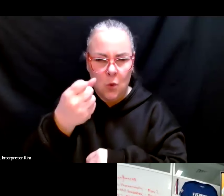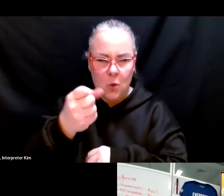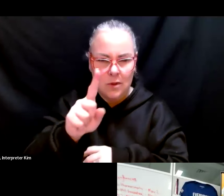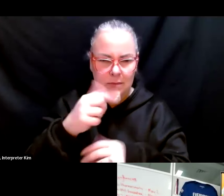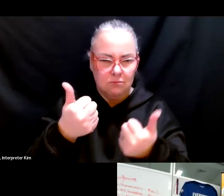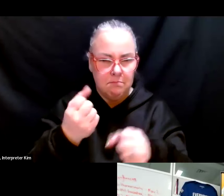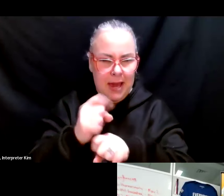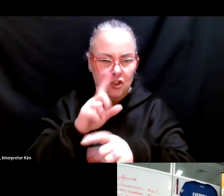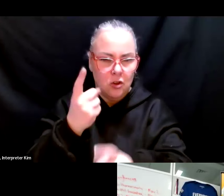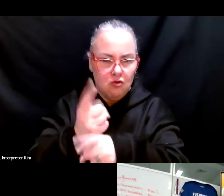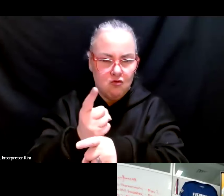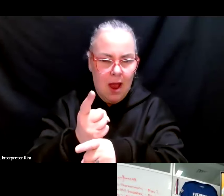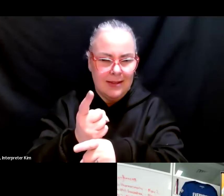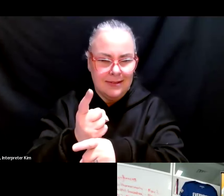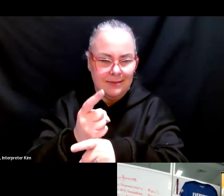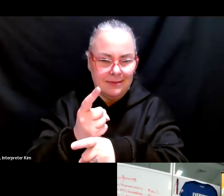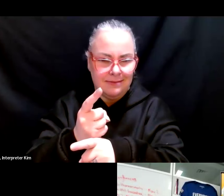channel. Thank you.